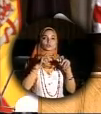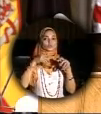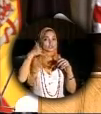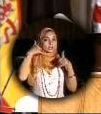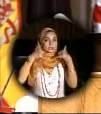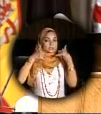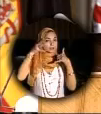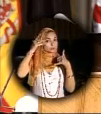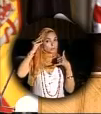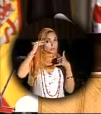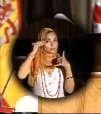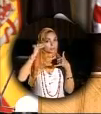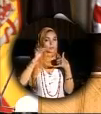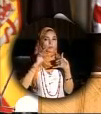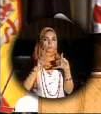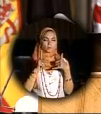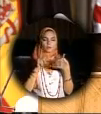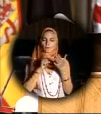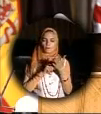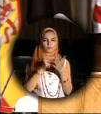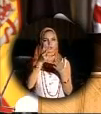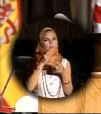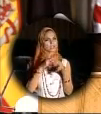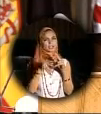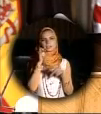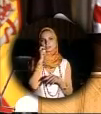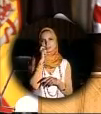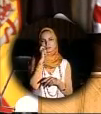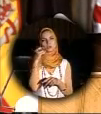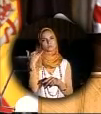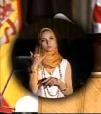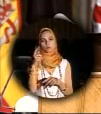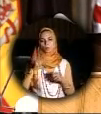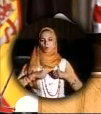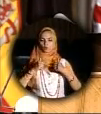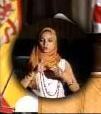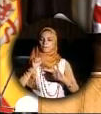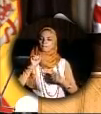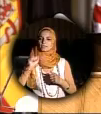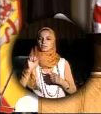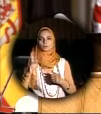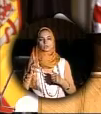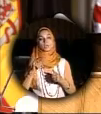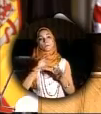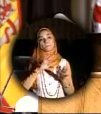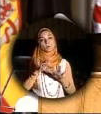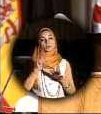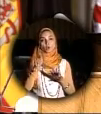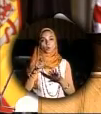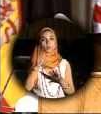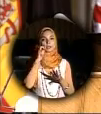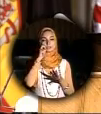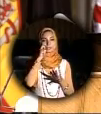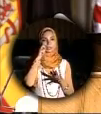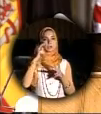to anyone, regardless the ability, physical ability, vision, impairment, hearing impairment, speech impairment.